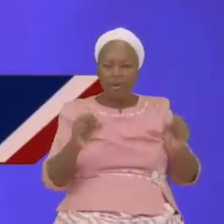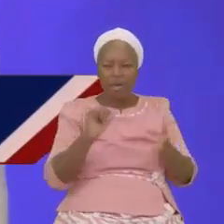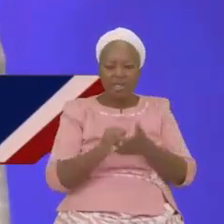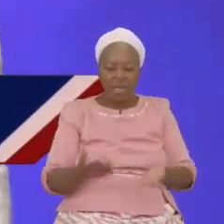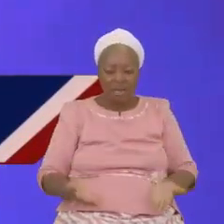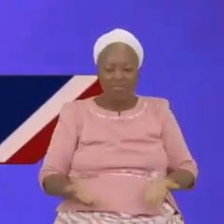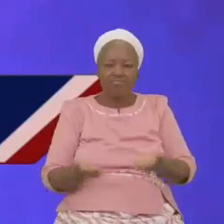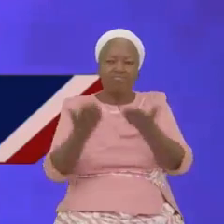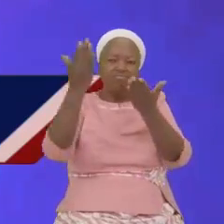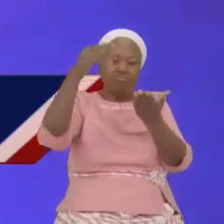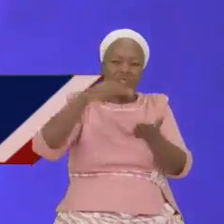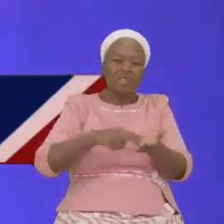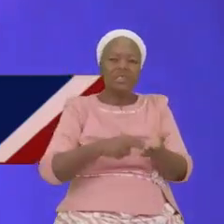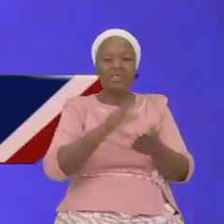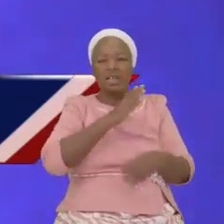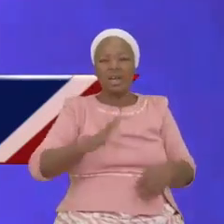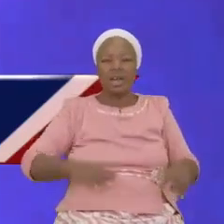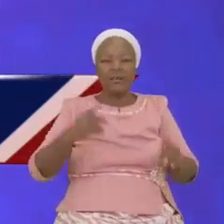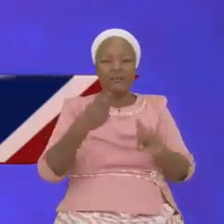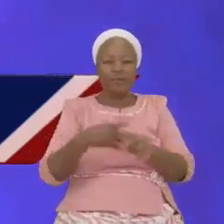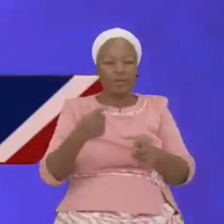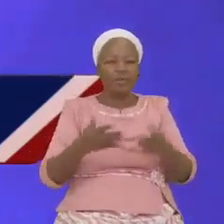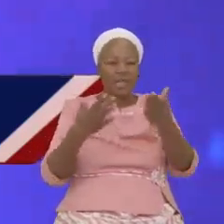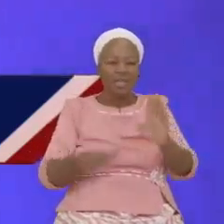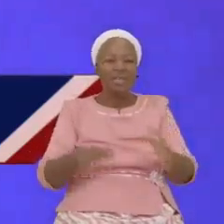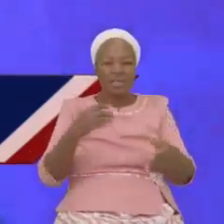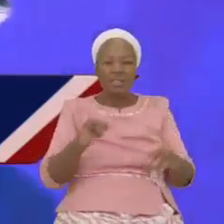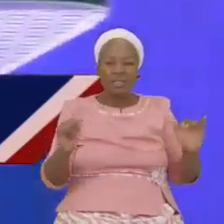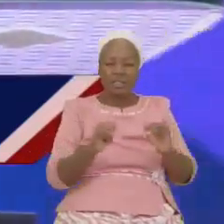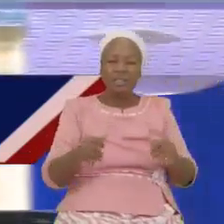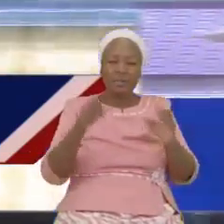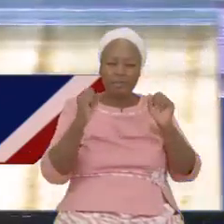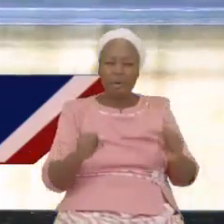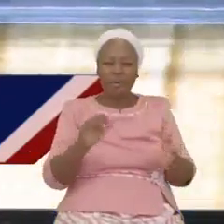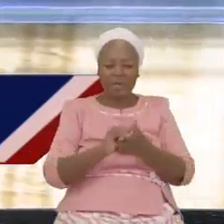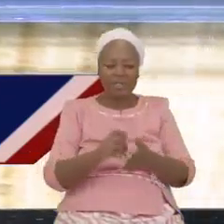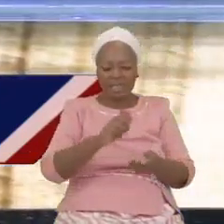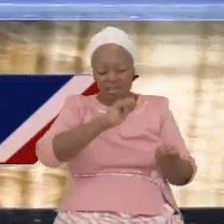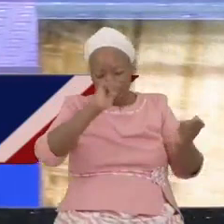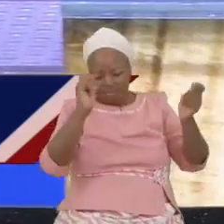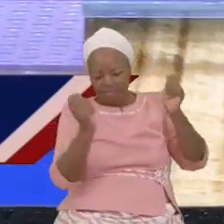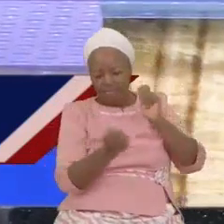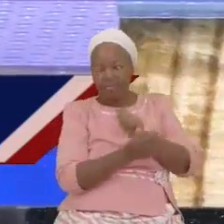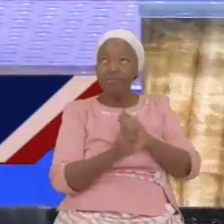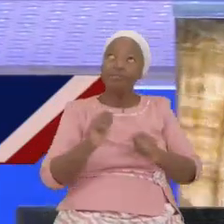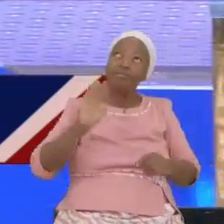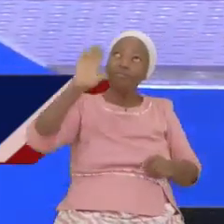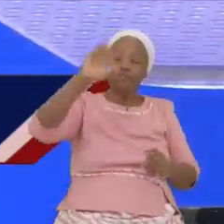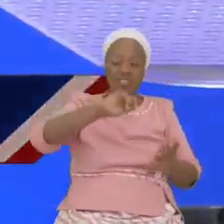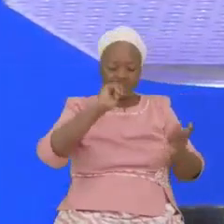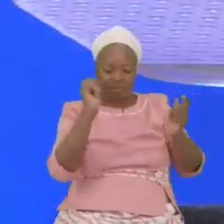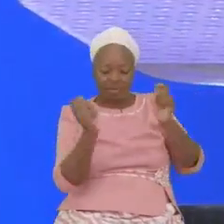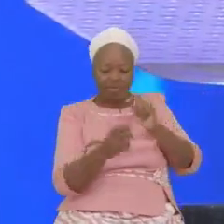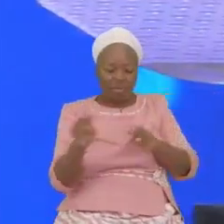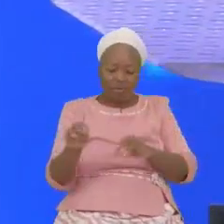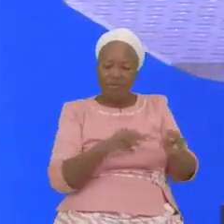raised Christ from the dead, the same power that translated him, transported him